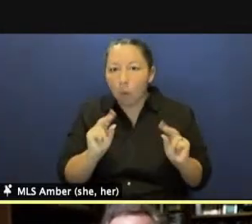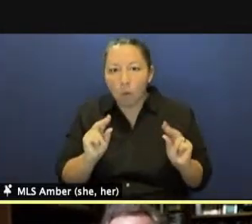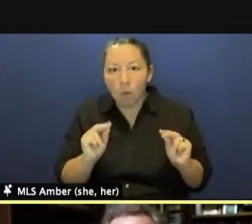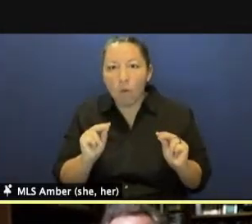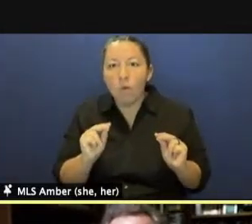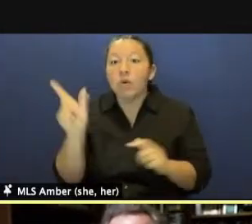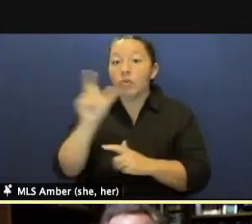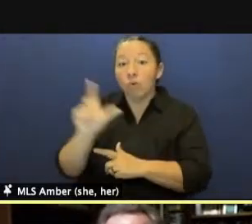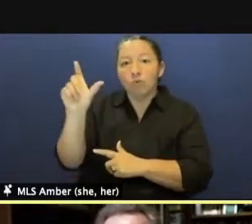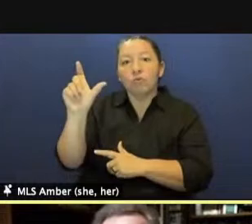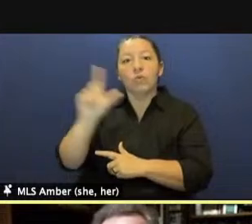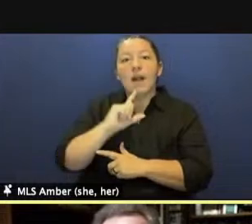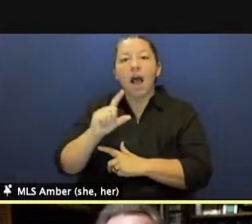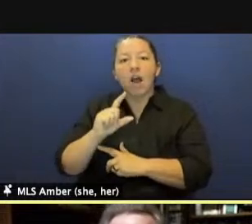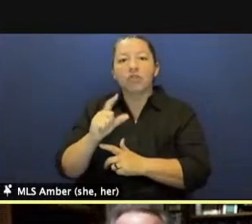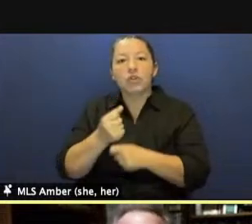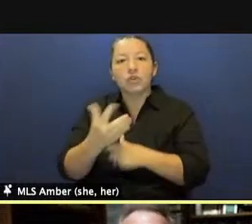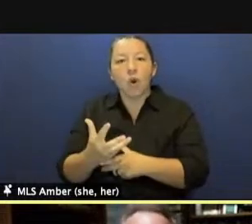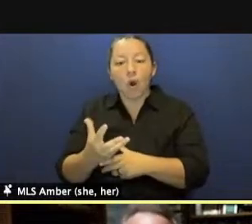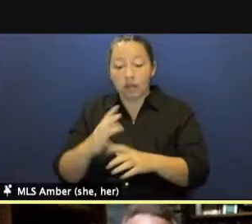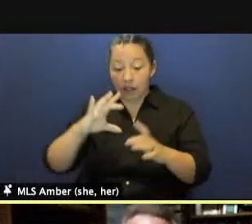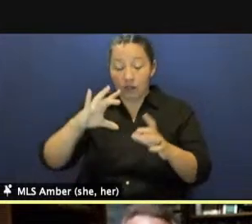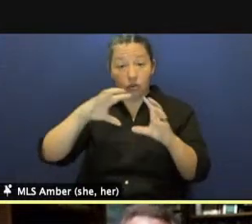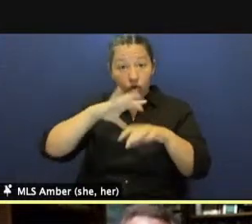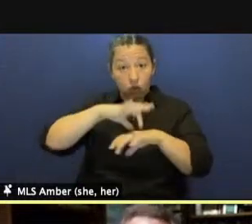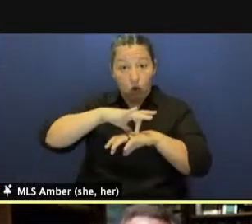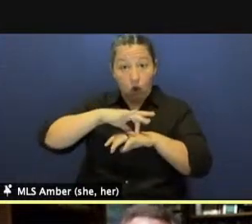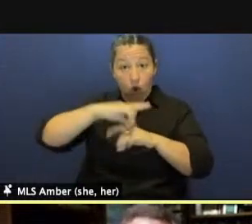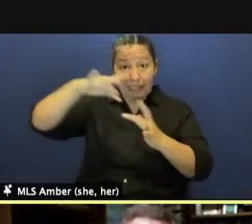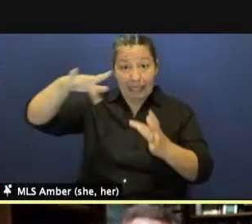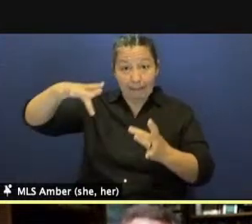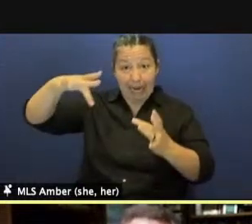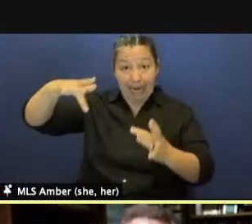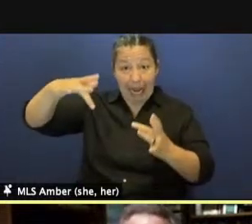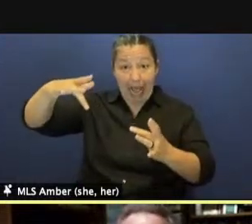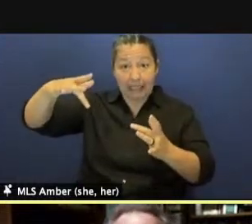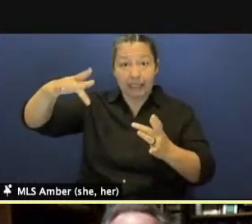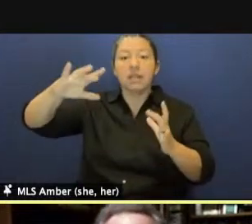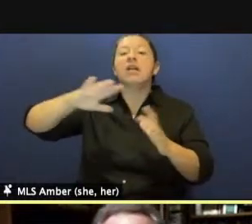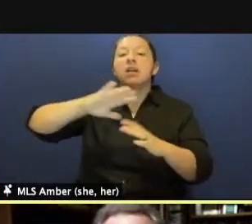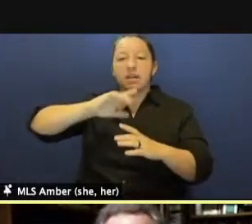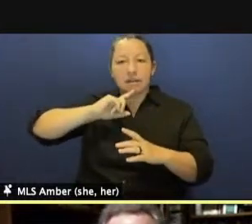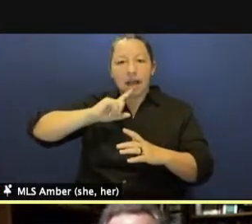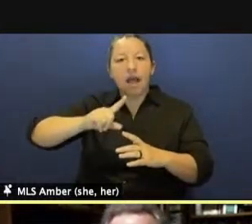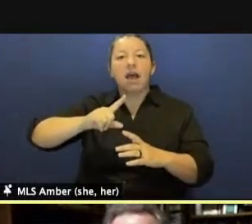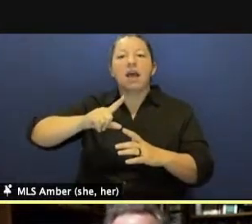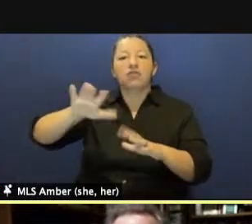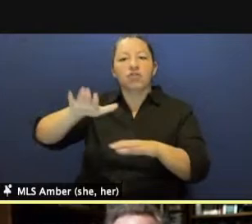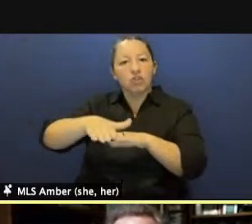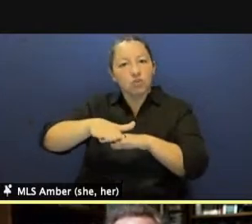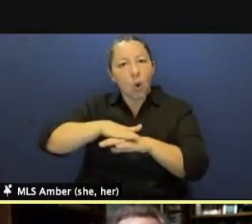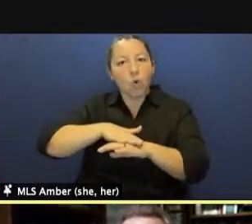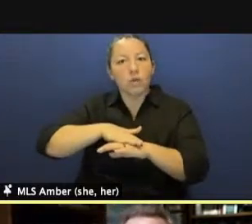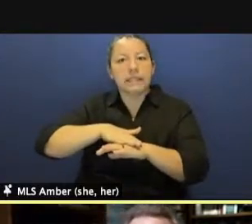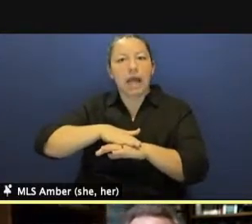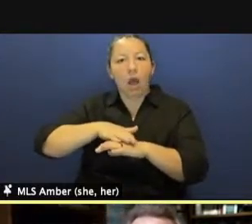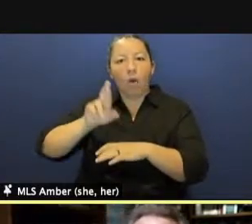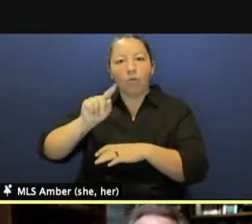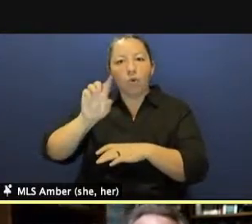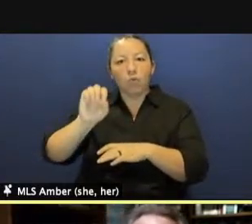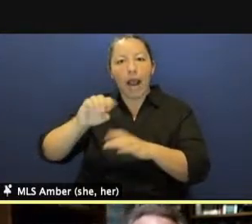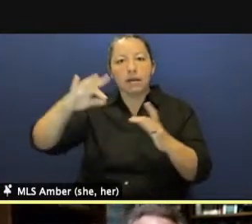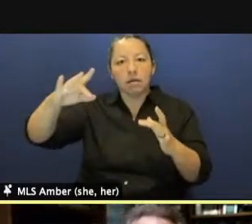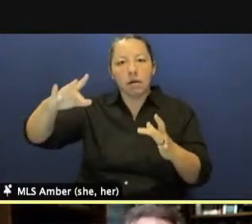Earth's spin axis, and it slows the Earth's rotation rate down. All believed to be important for